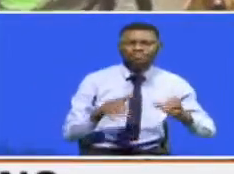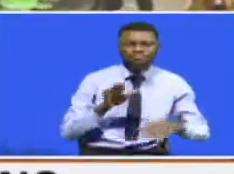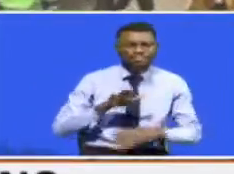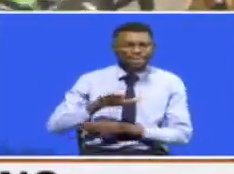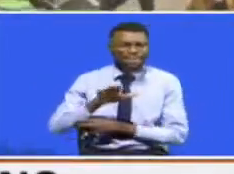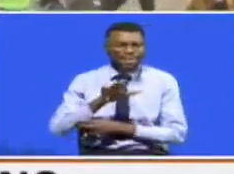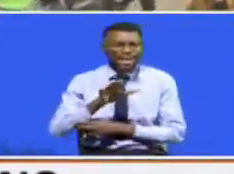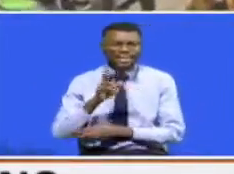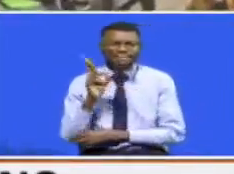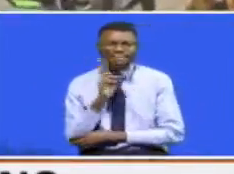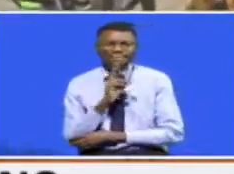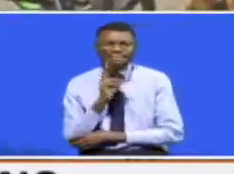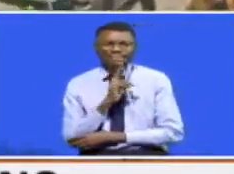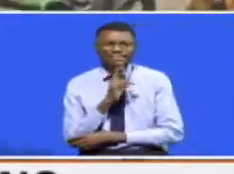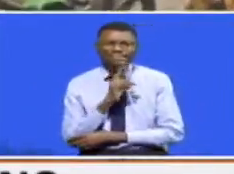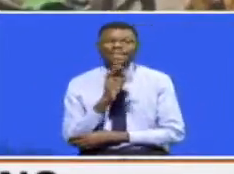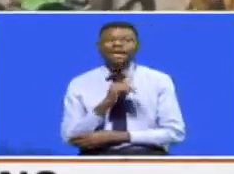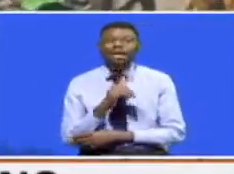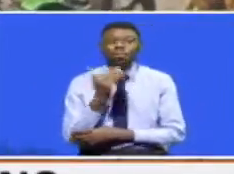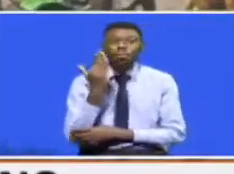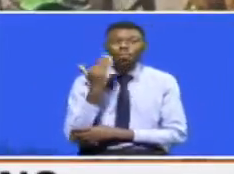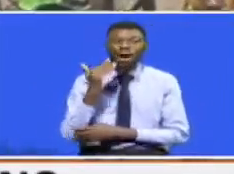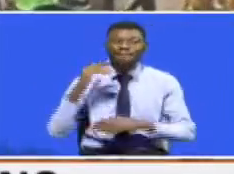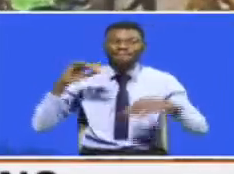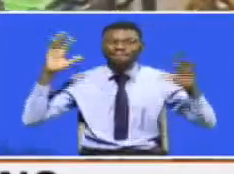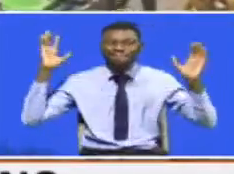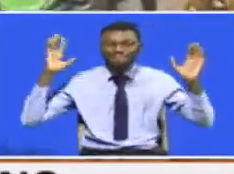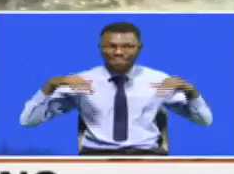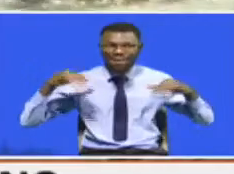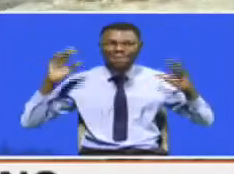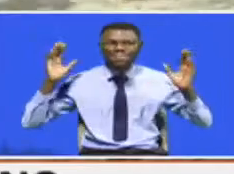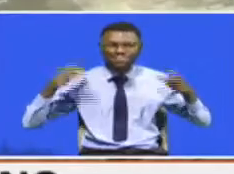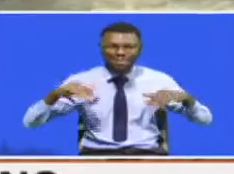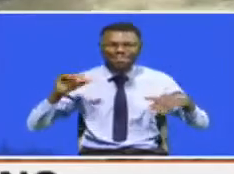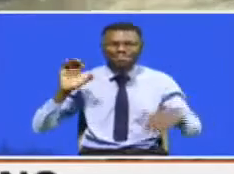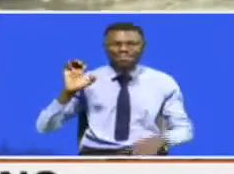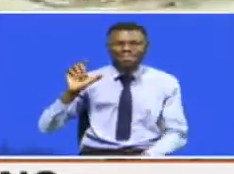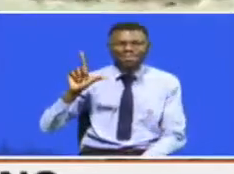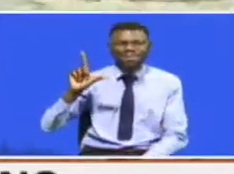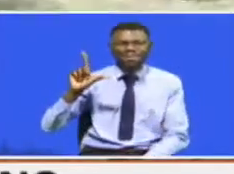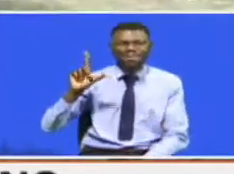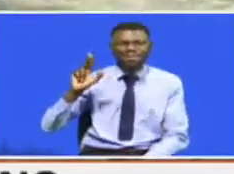out as risk-prone due to the El Nino rains. Bramwell Bwire,